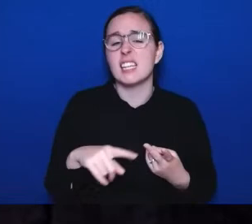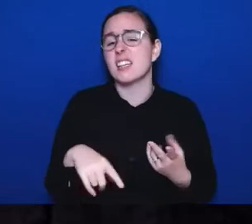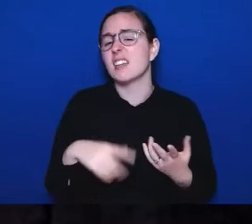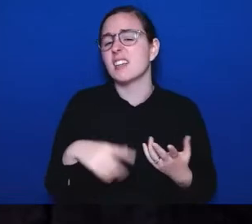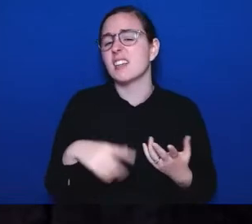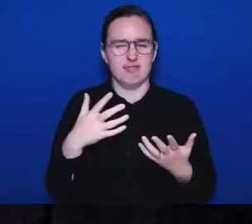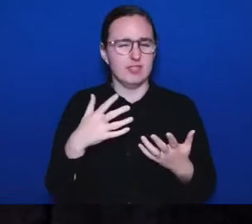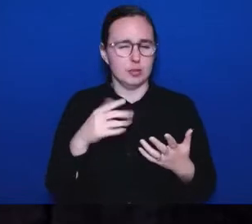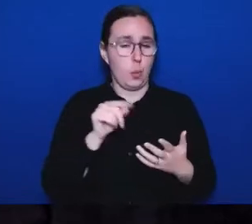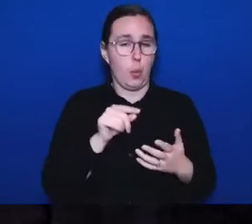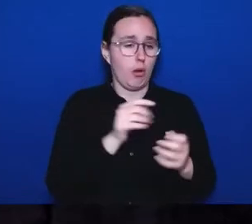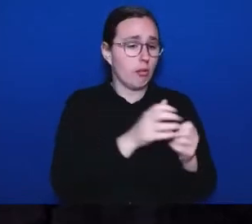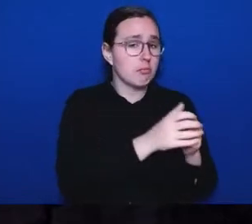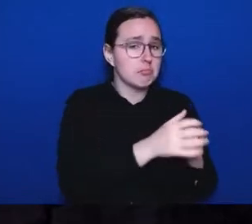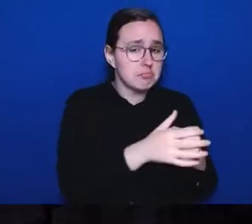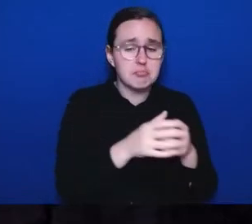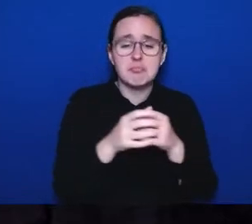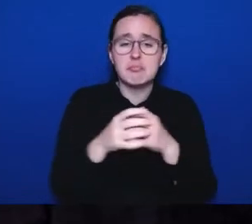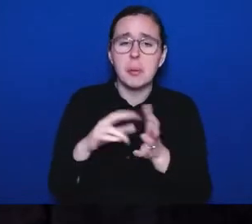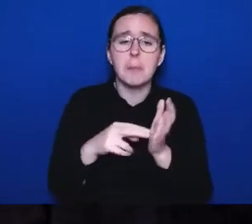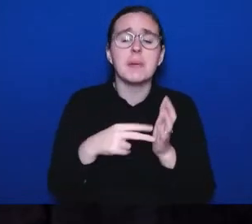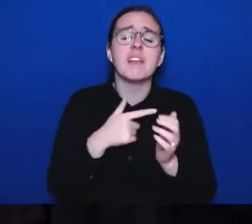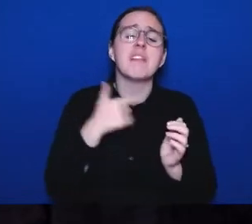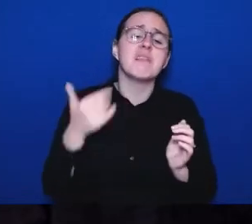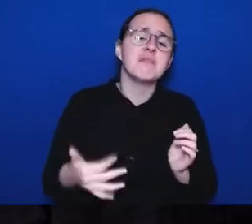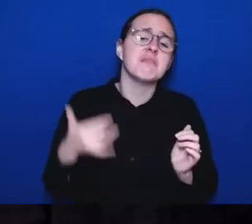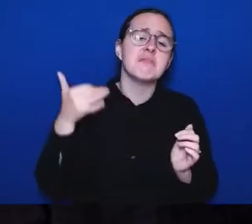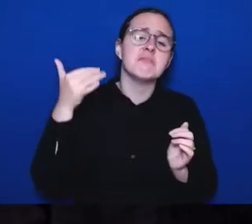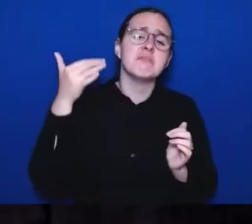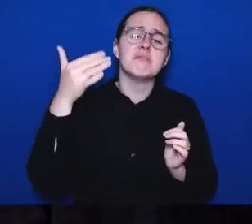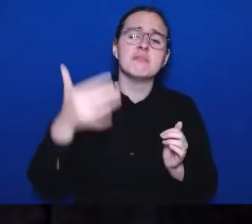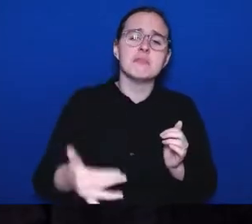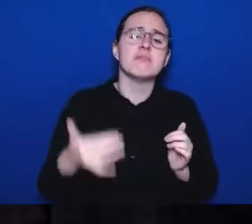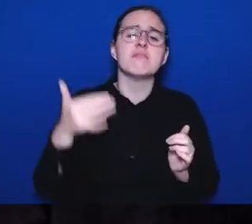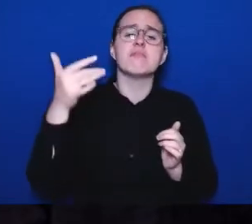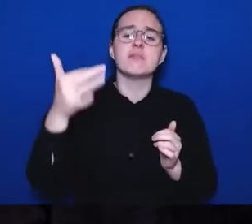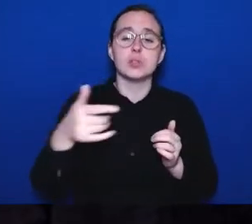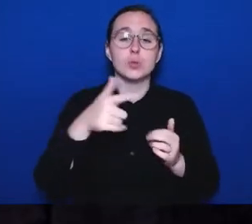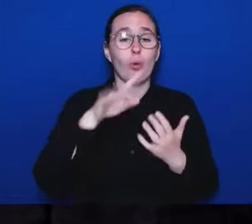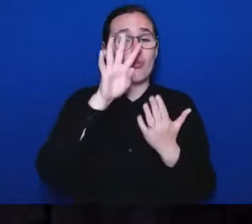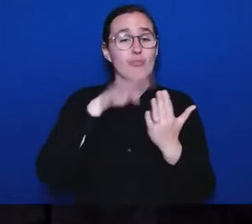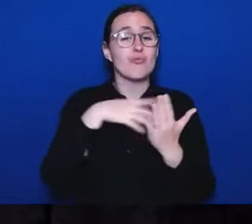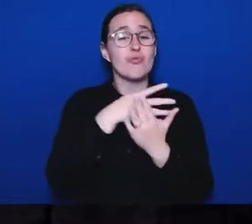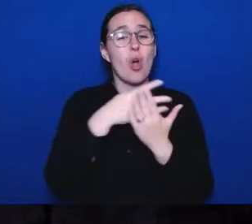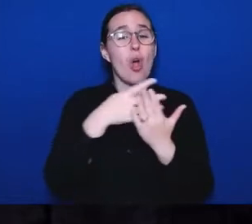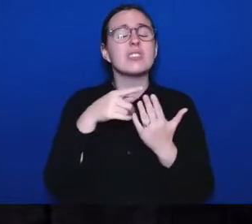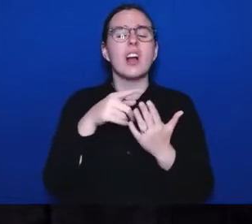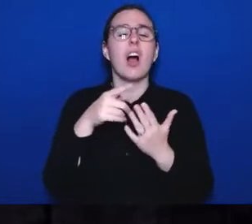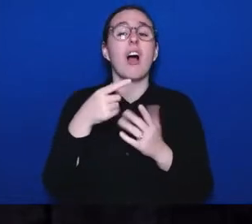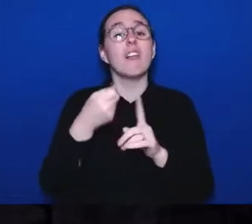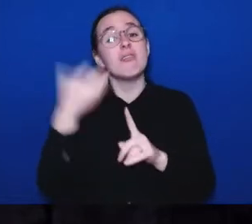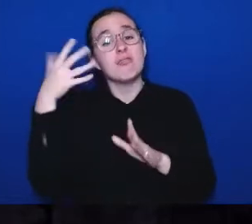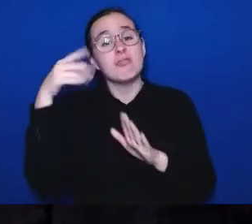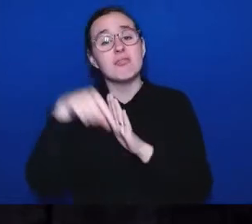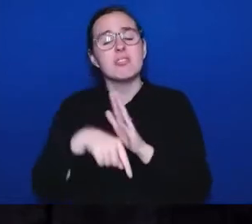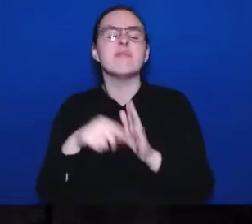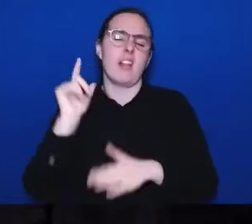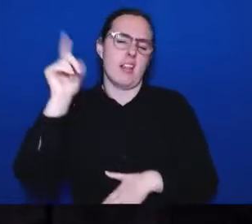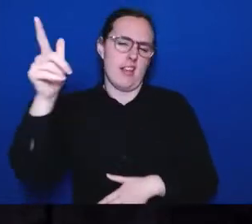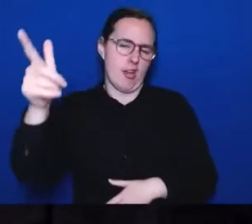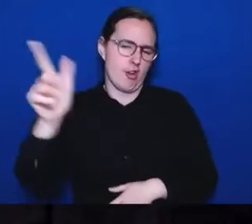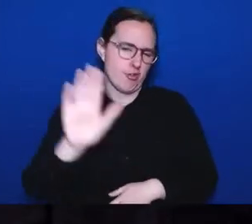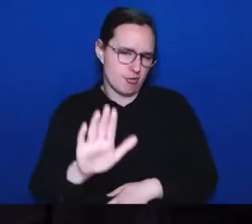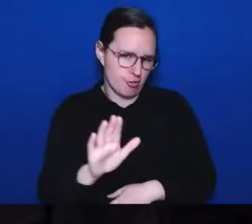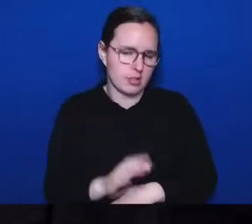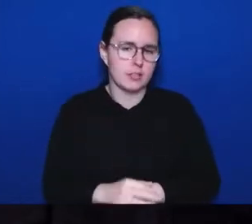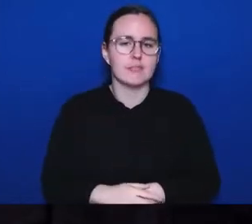that we'll certainly be providing more details on rostering, but that is it's a significant change to lay out who's